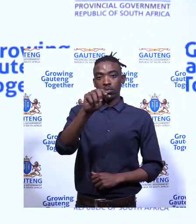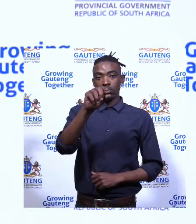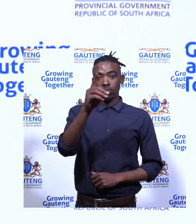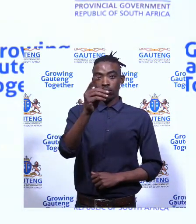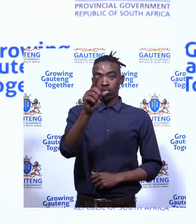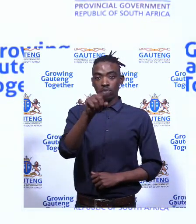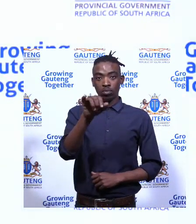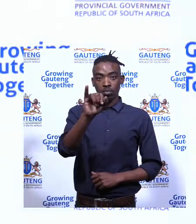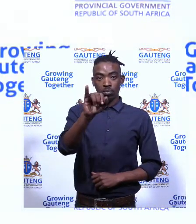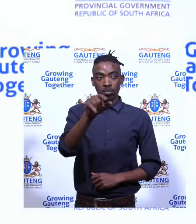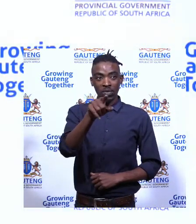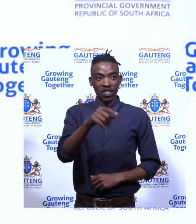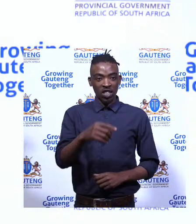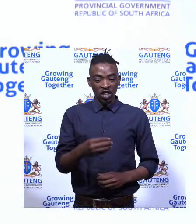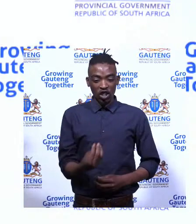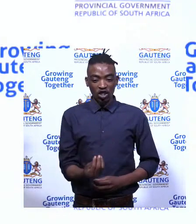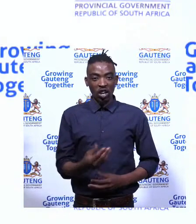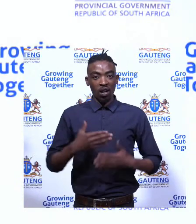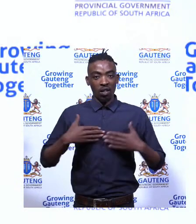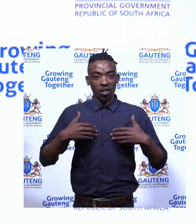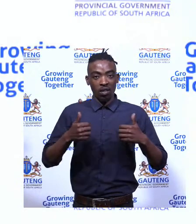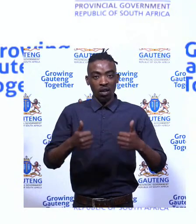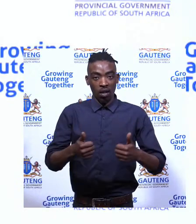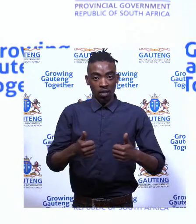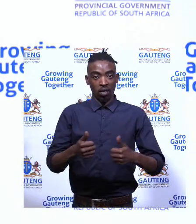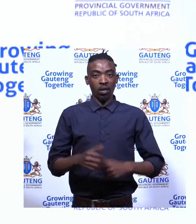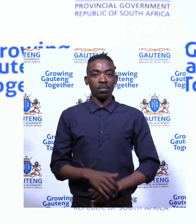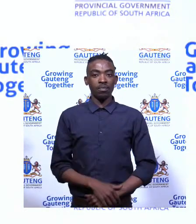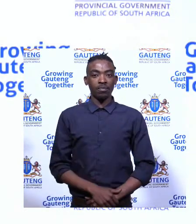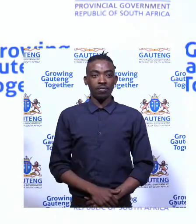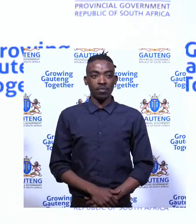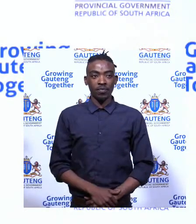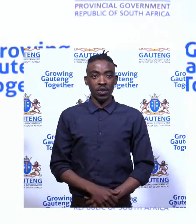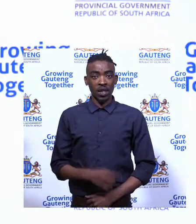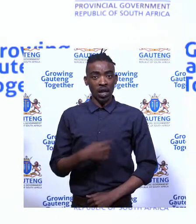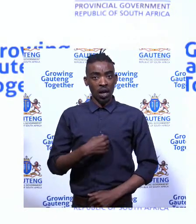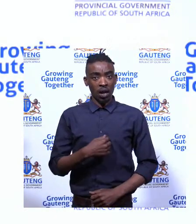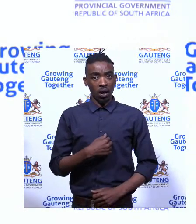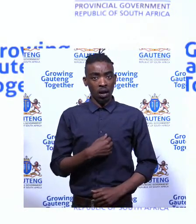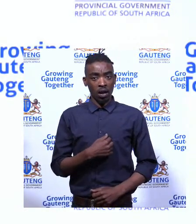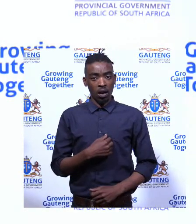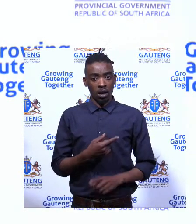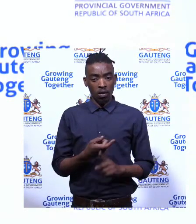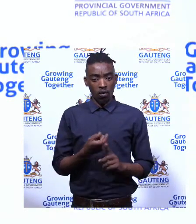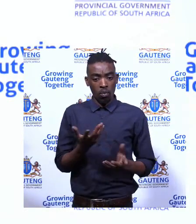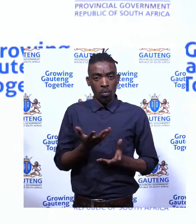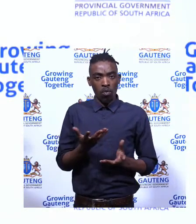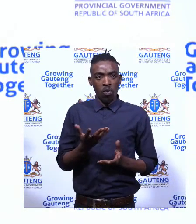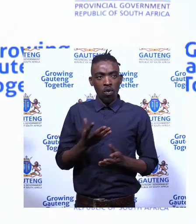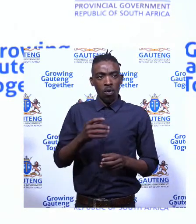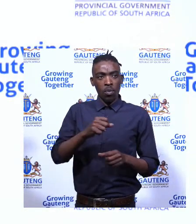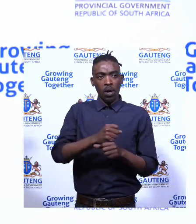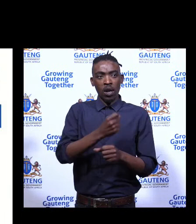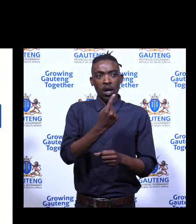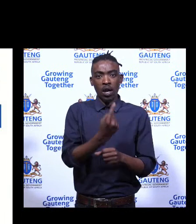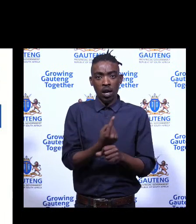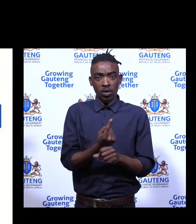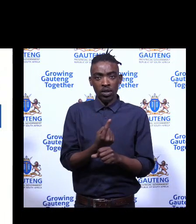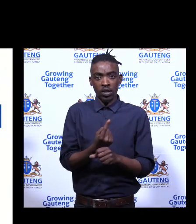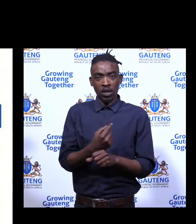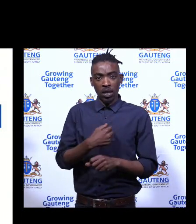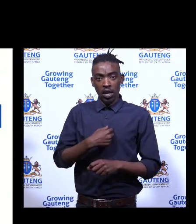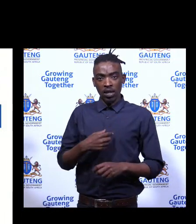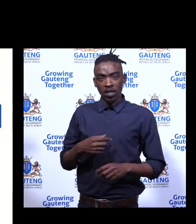Pediatrics and Child Health, and I'm representing the Gauteng Clinical Governance Advisory